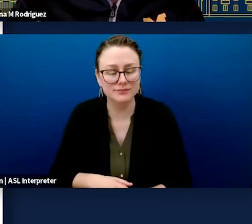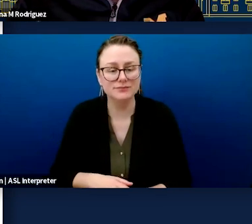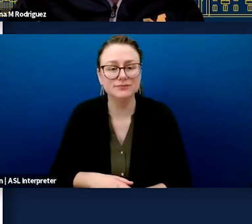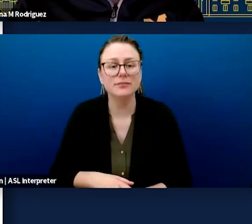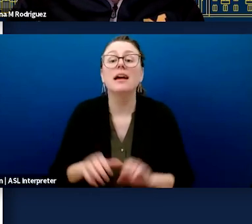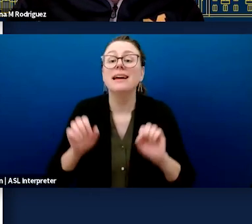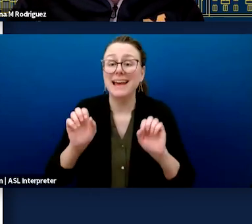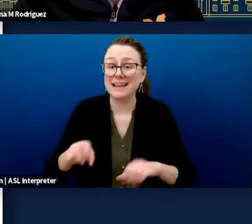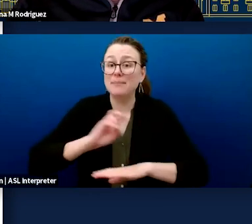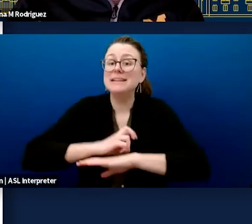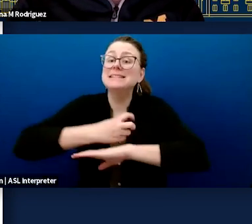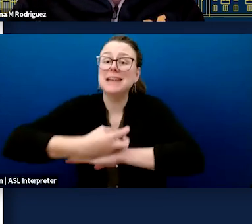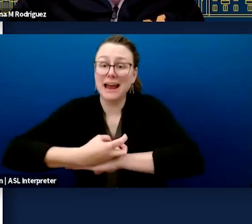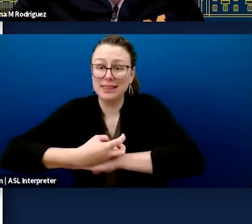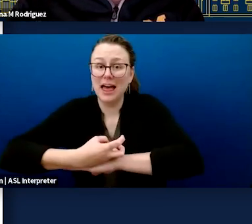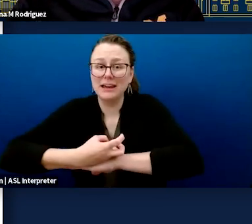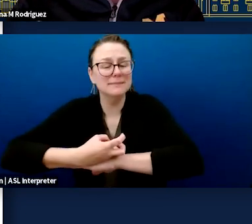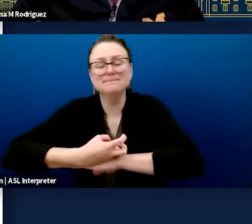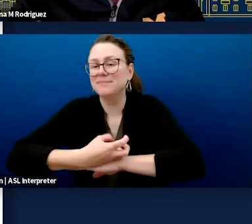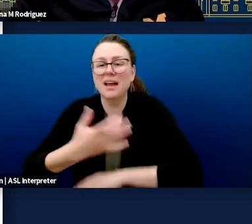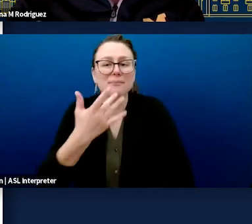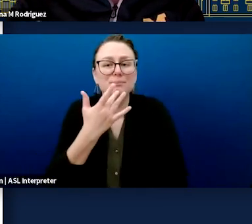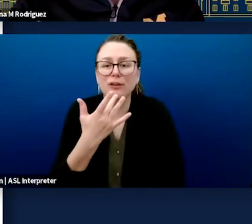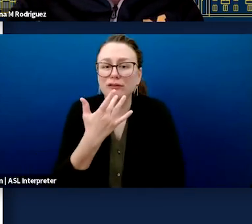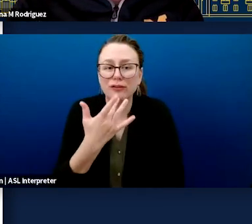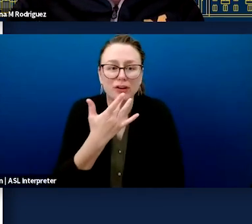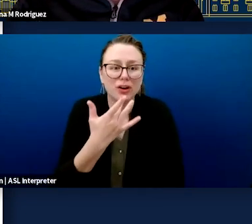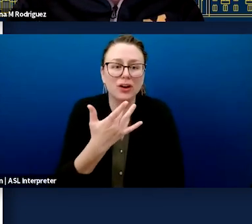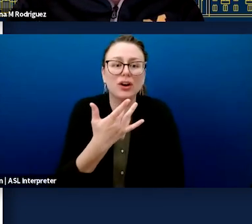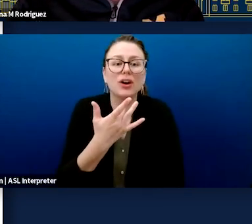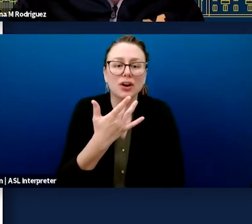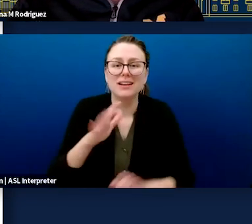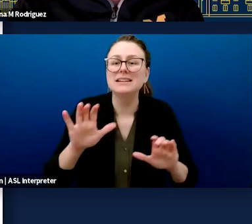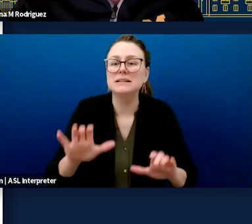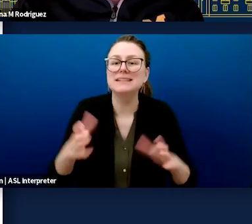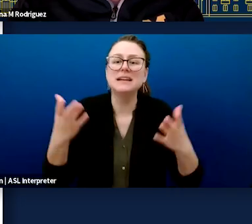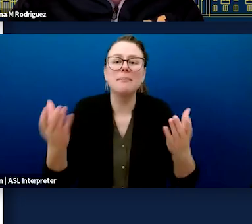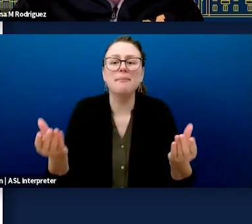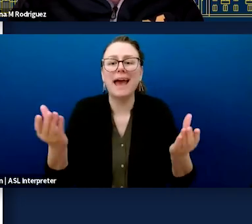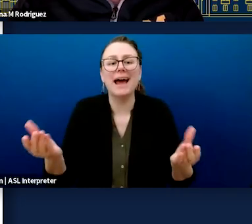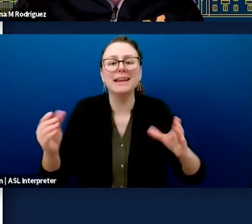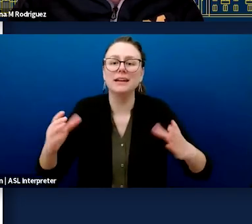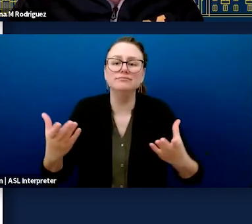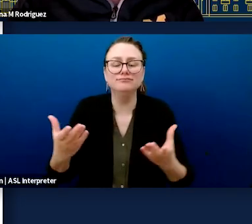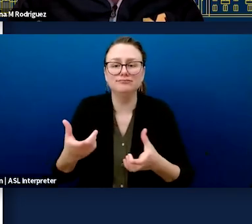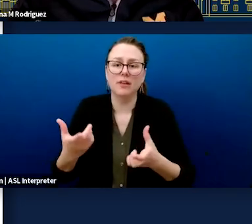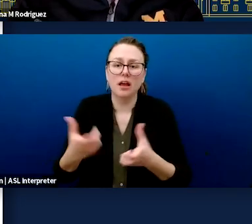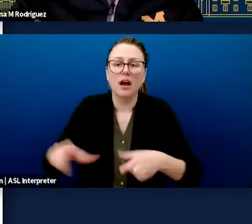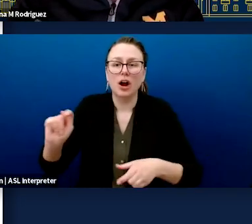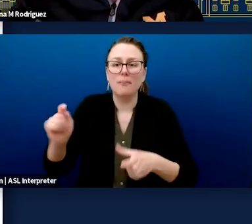it can be done side lying, but it's preferred to be done in a padded commode